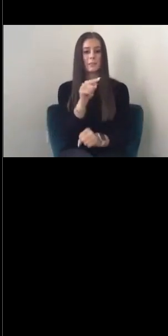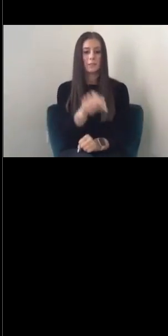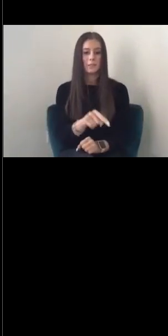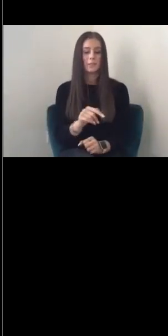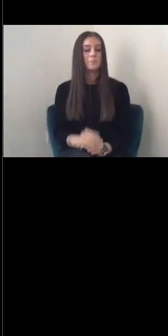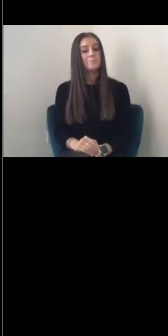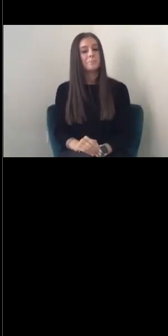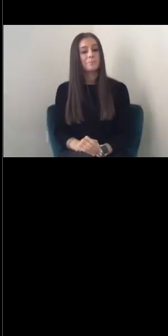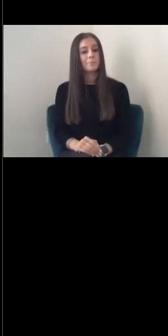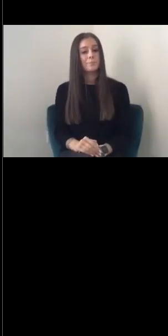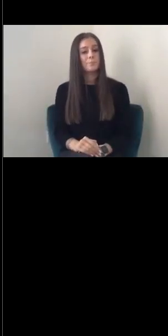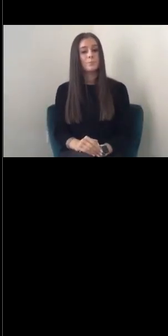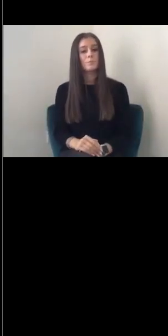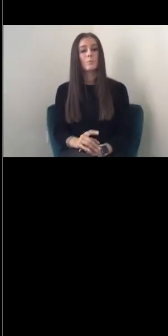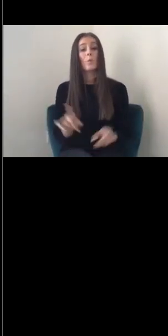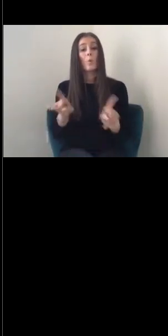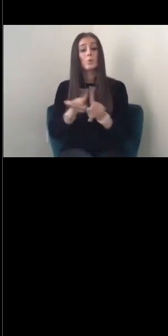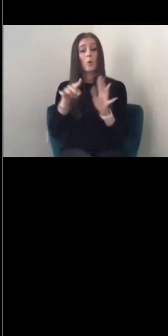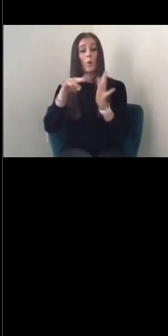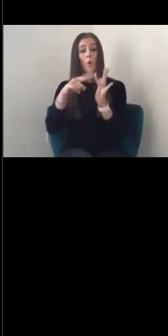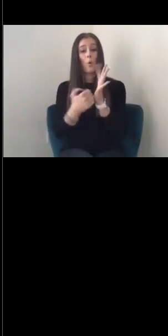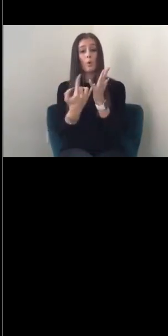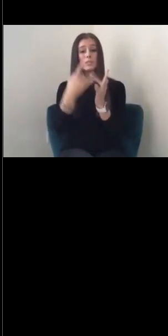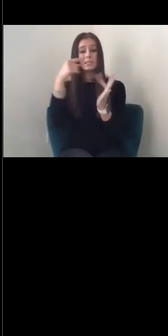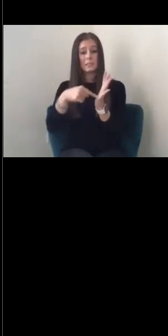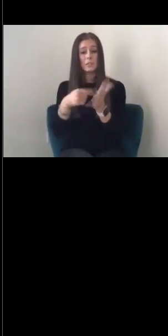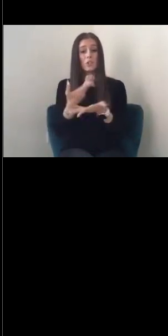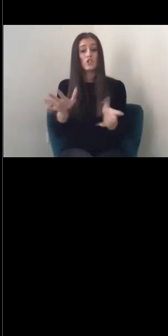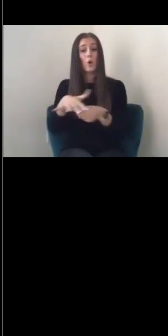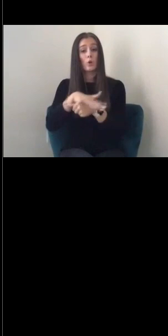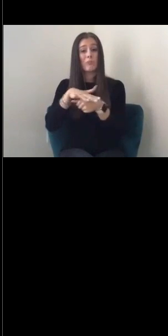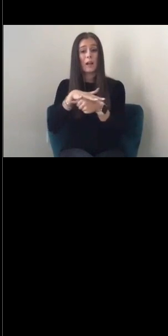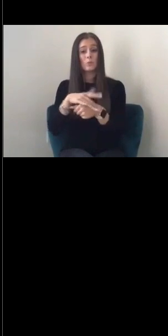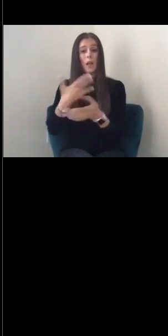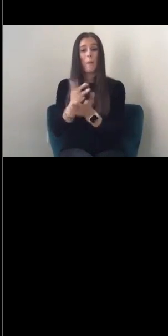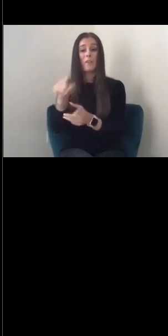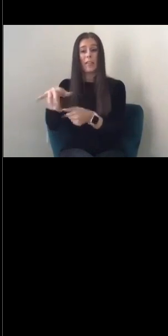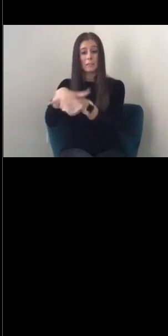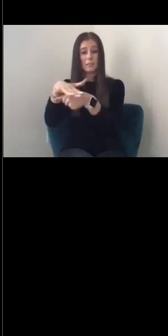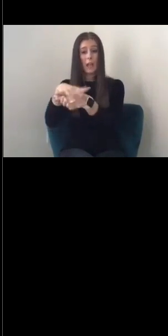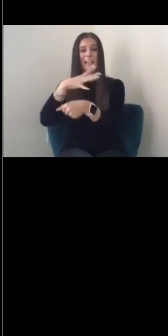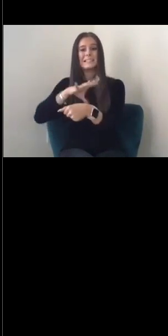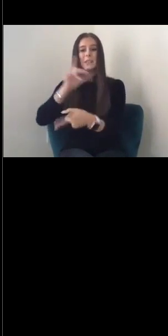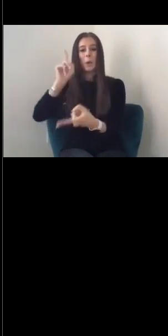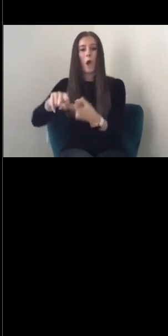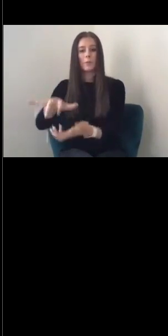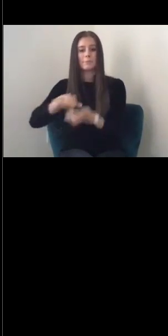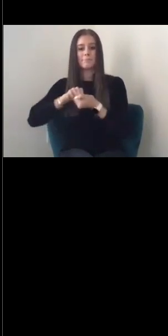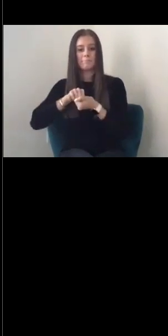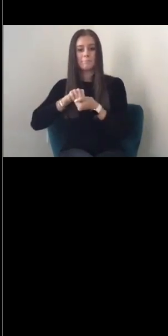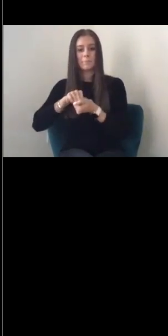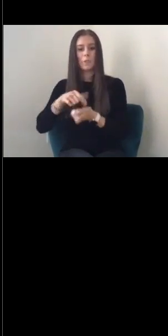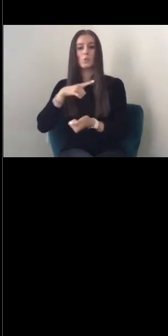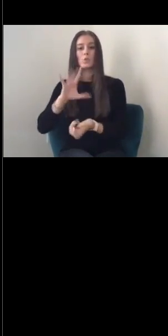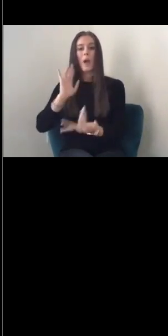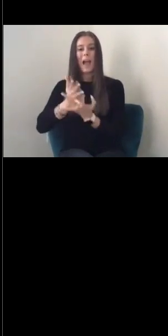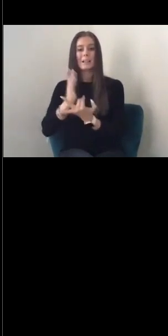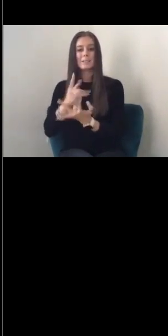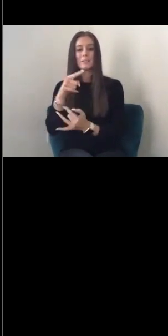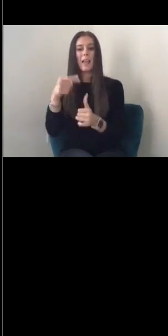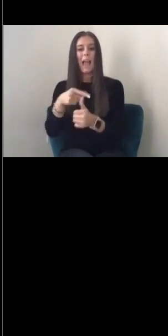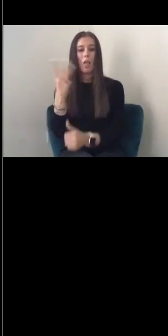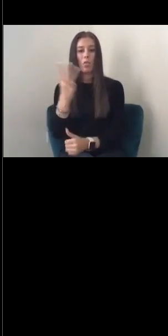At the Alsip Showground, part of the site is required permanently for the construction of link roads, the Alsip roundabout and the